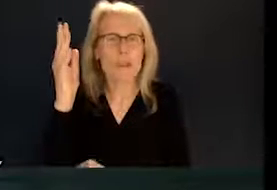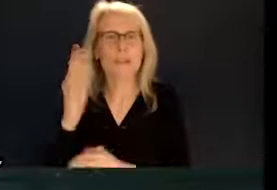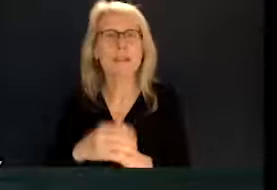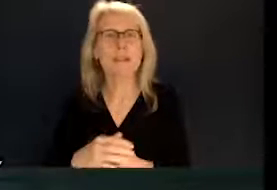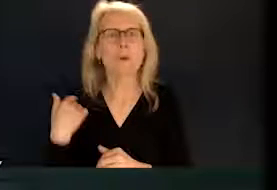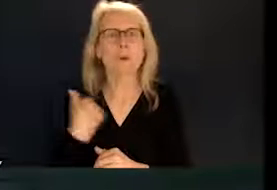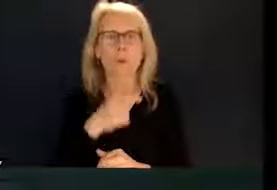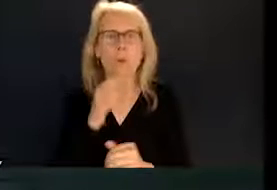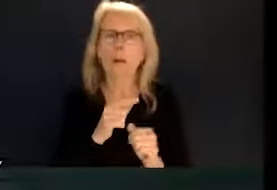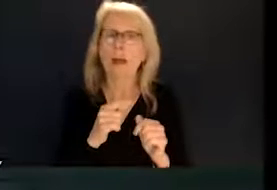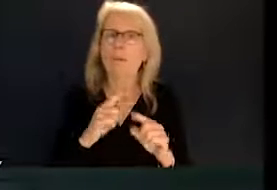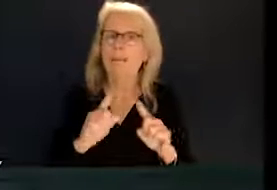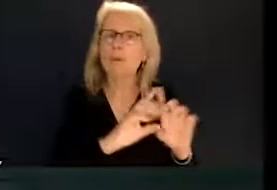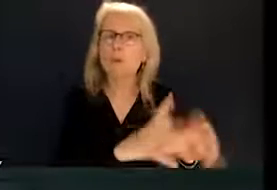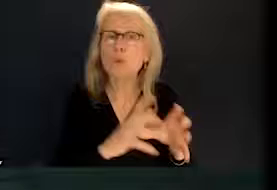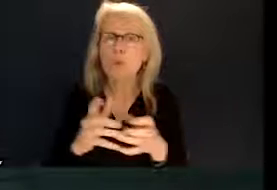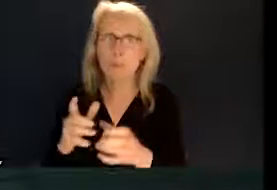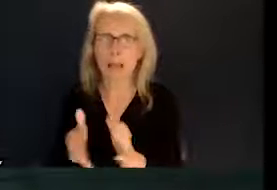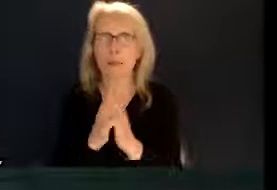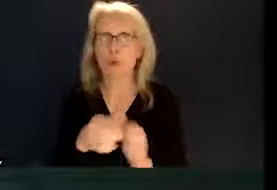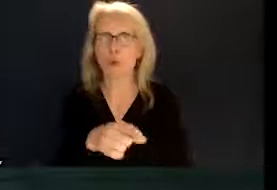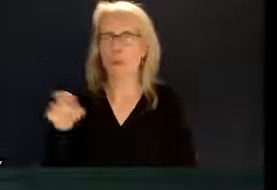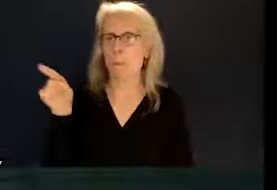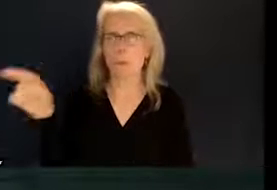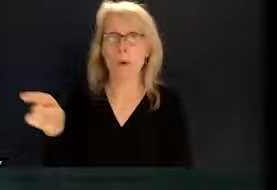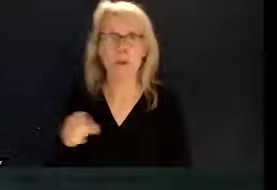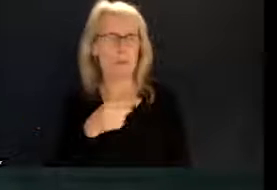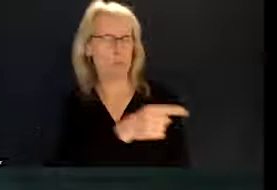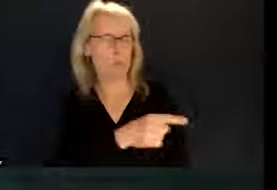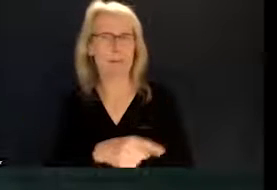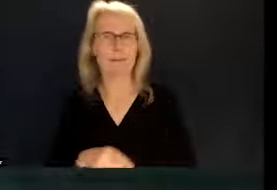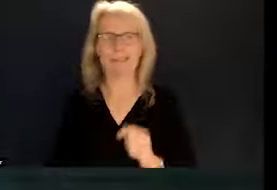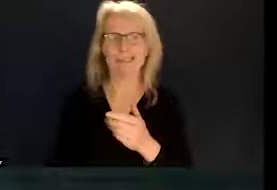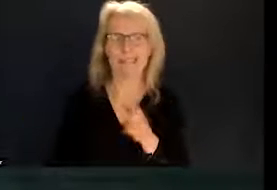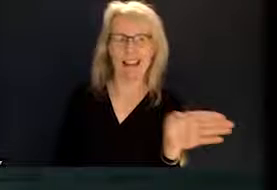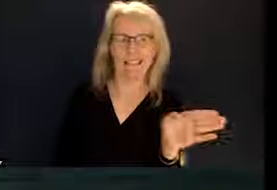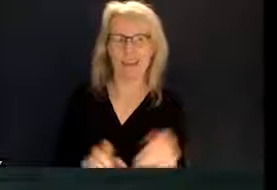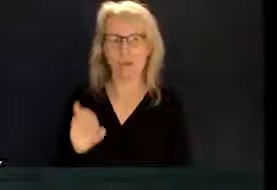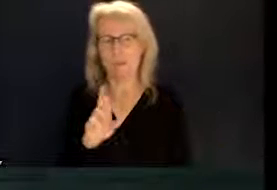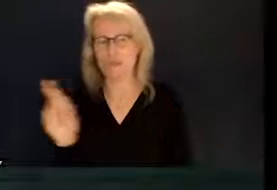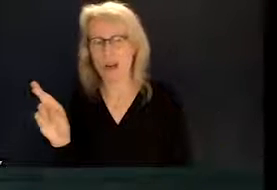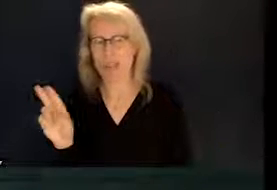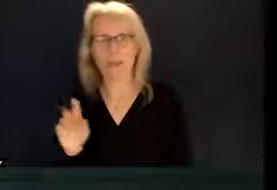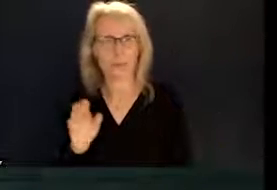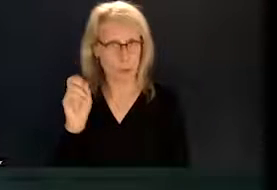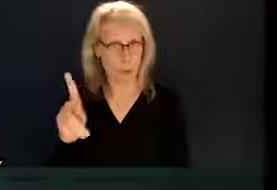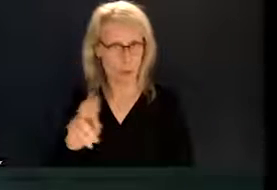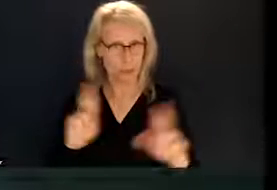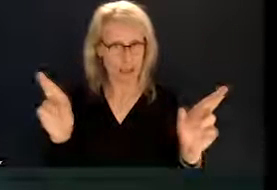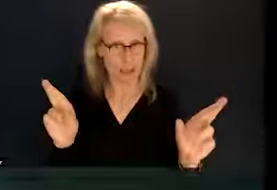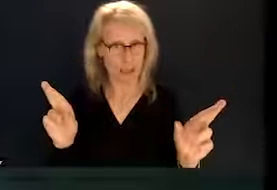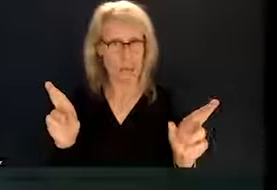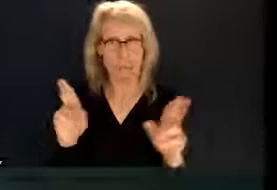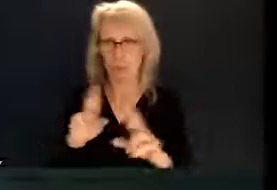be Groot. And I'm going to ask you to point. I'm going to ask you to point to the left or the right when I ask you a set of 2 questions. You ready? Are my